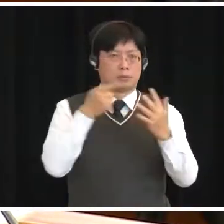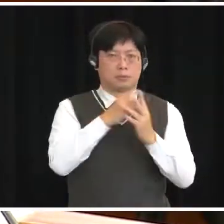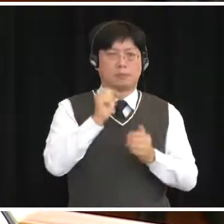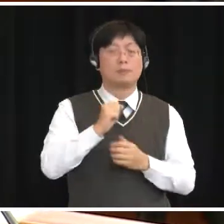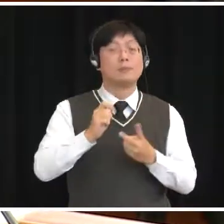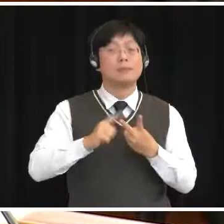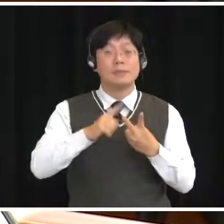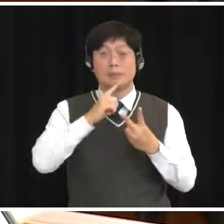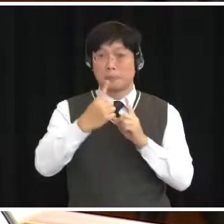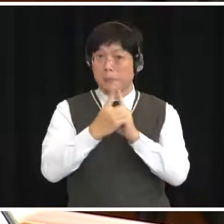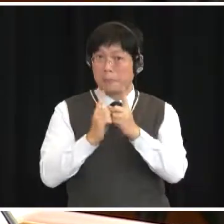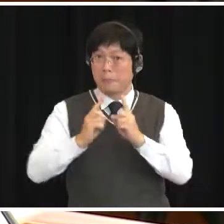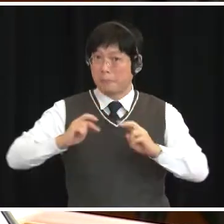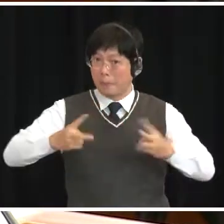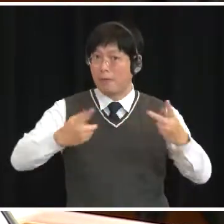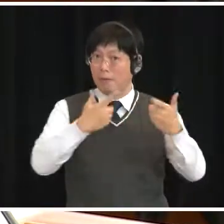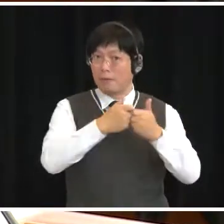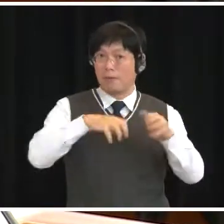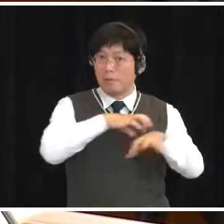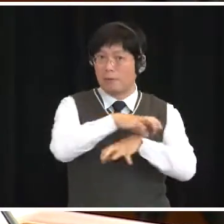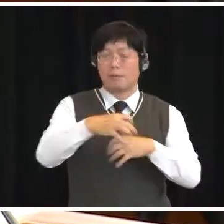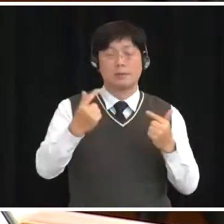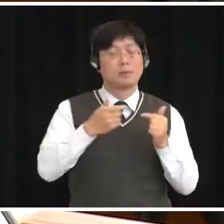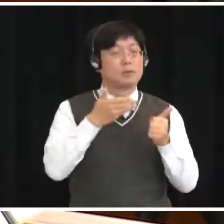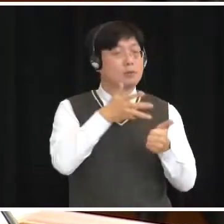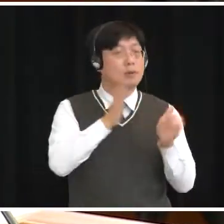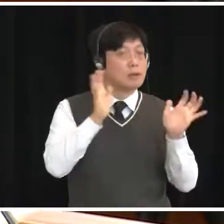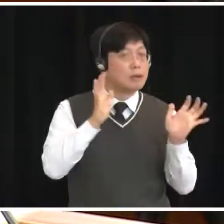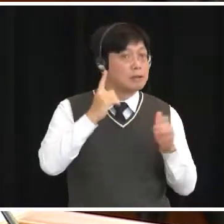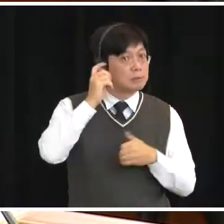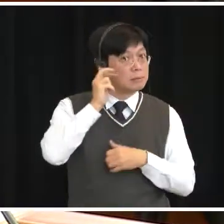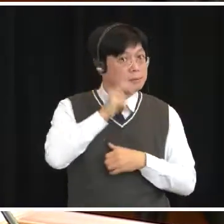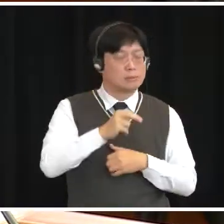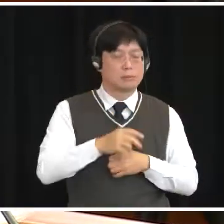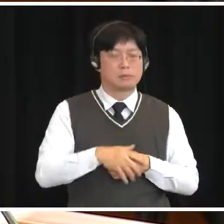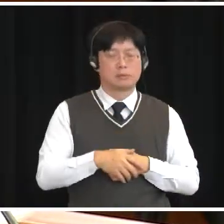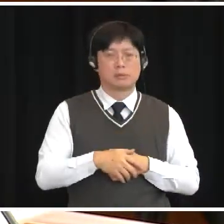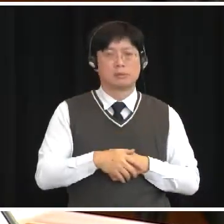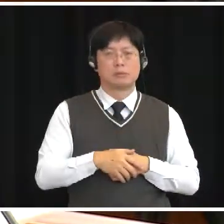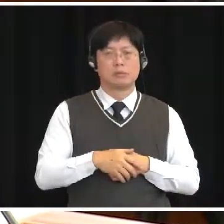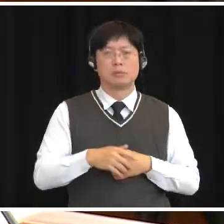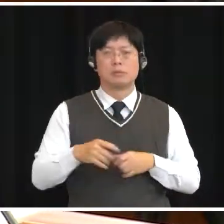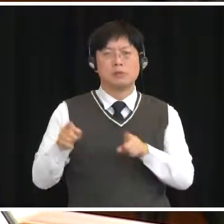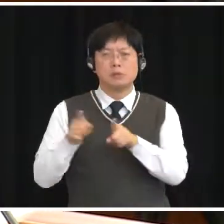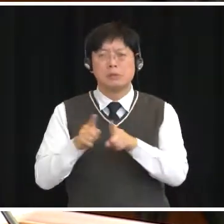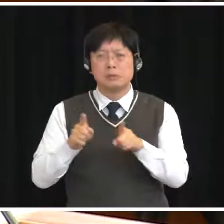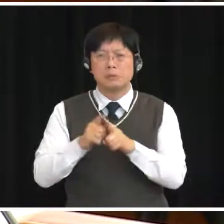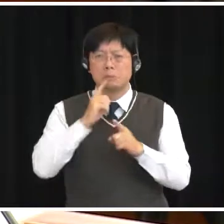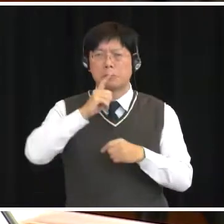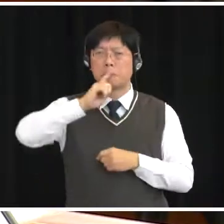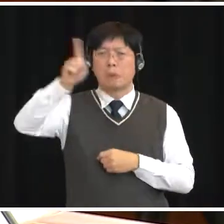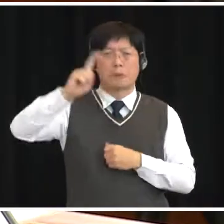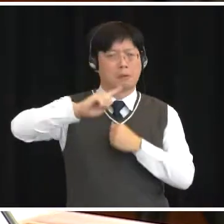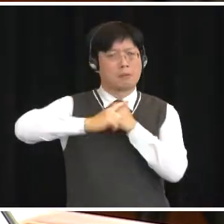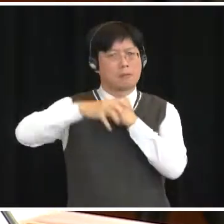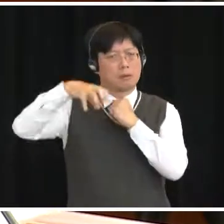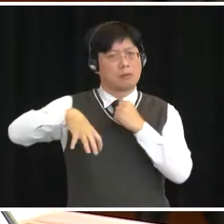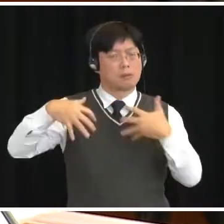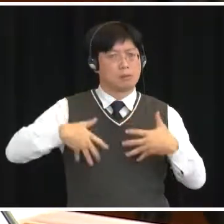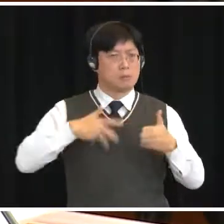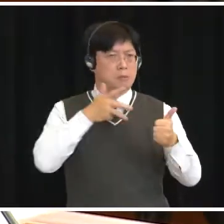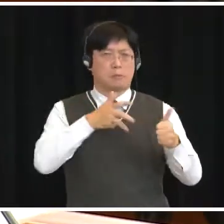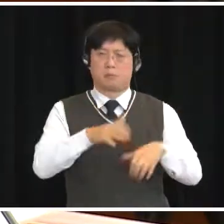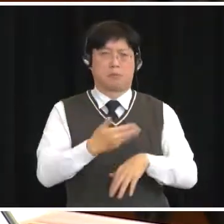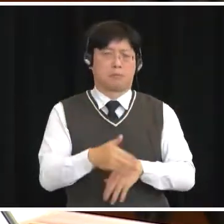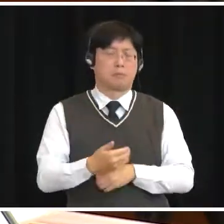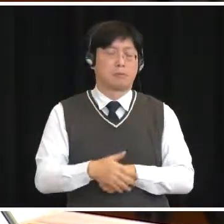public, and we also try to establish a friendly court environment. When we ask opinions of children, we don't conduct